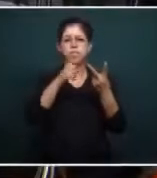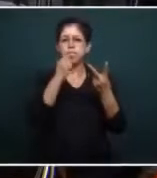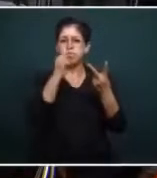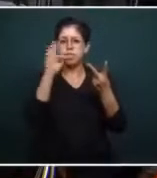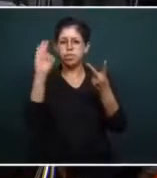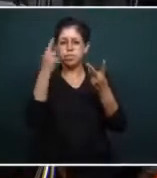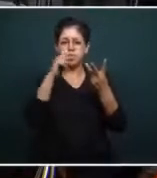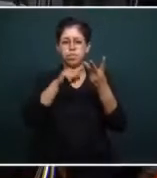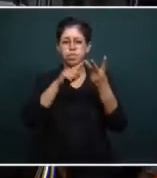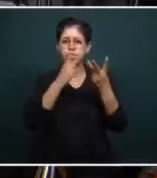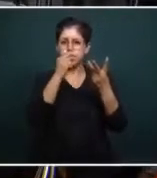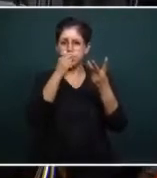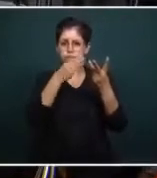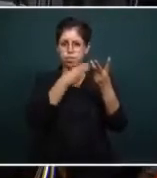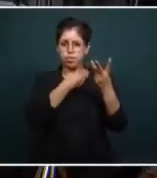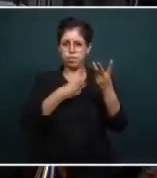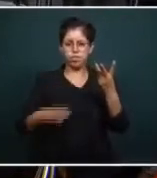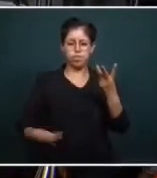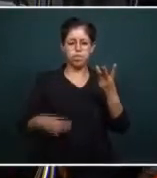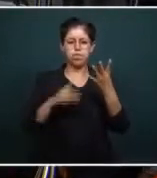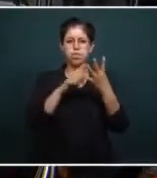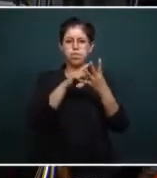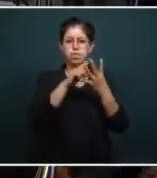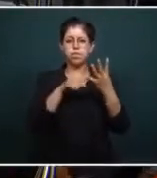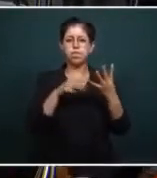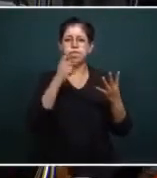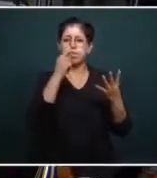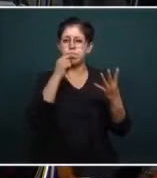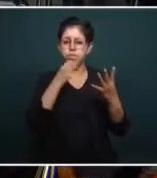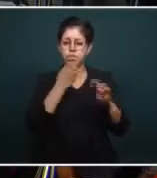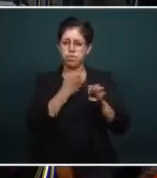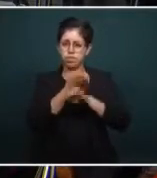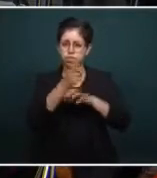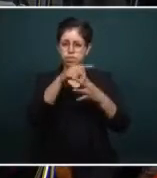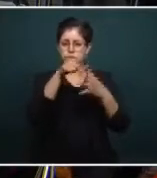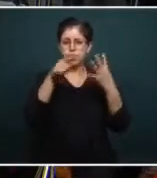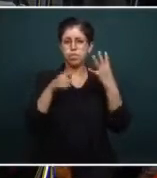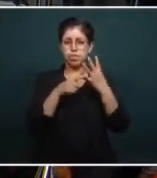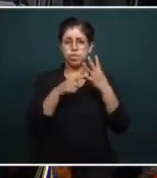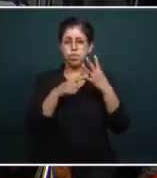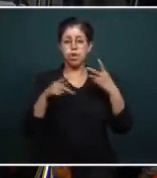people. So I would like to clarify regarding the Guard.